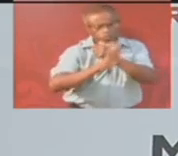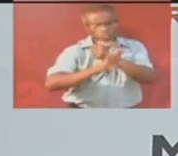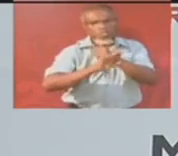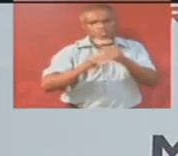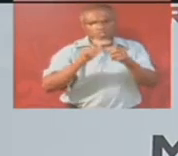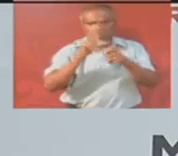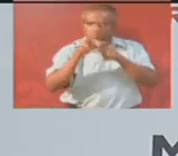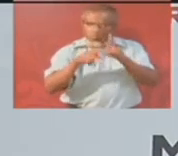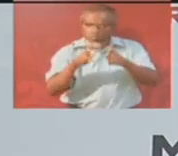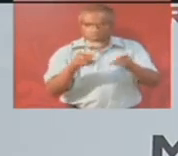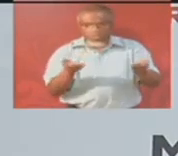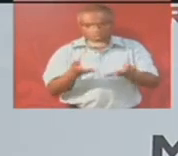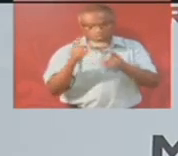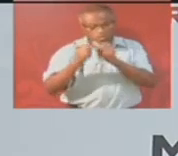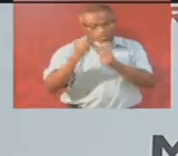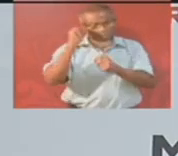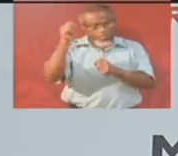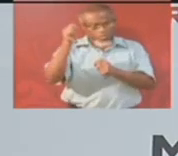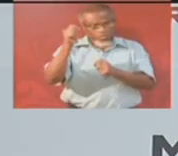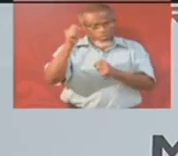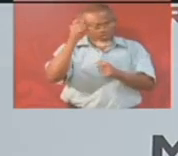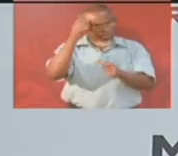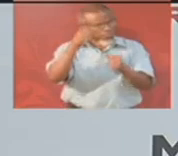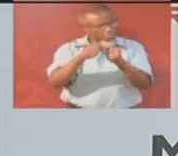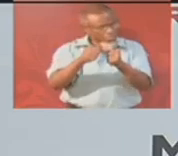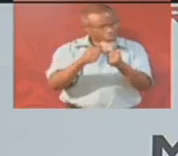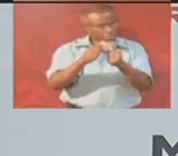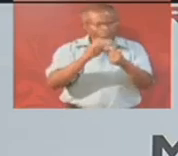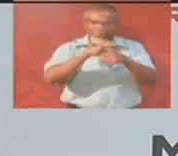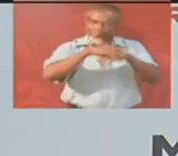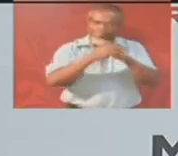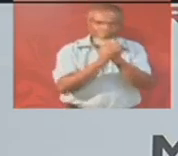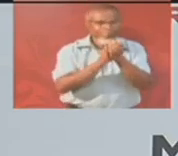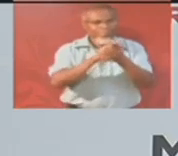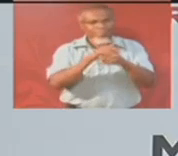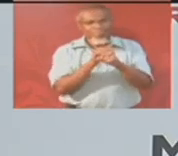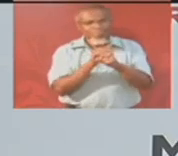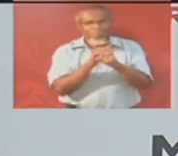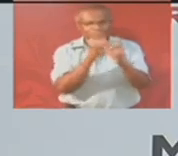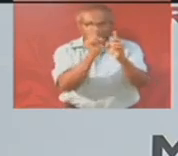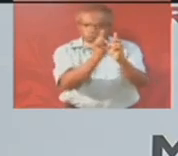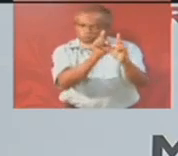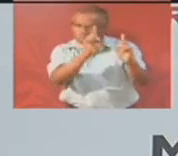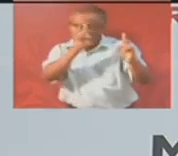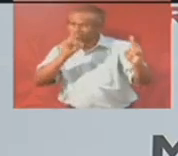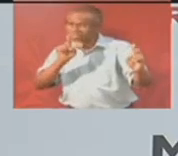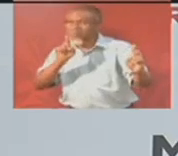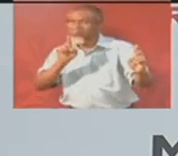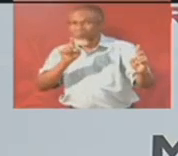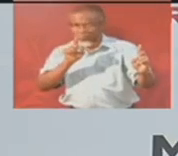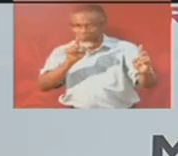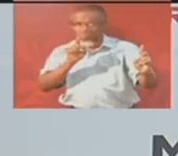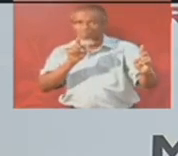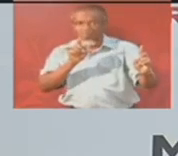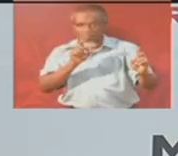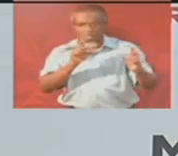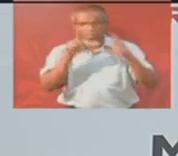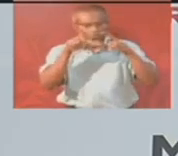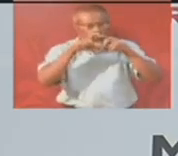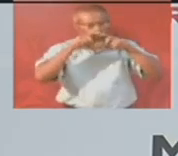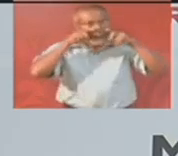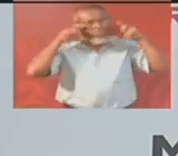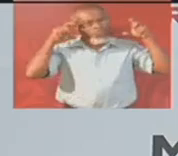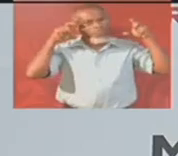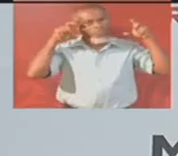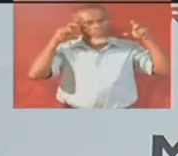day. And please remember the 3 W's. Wash your hands, watch your distance, and wear your